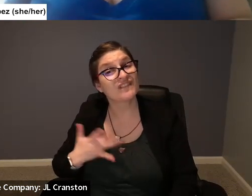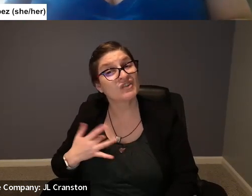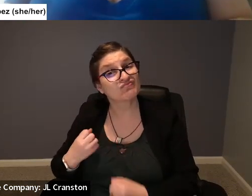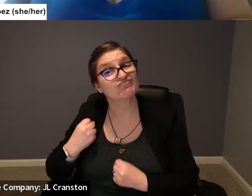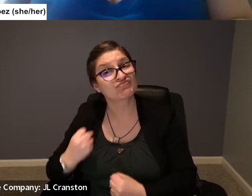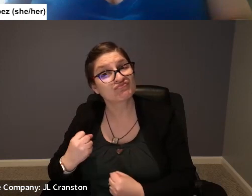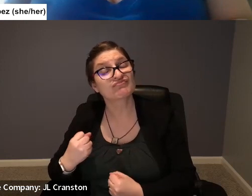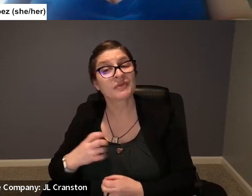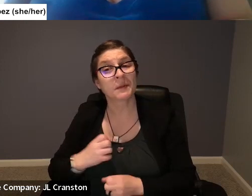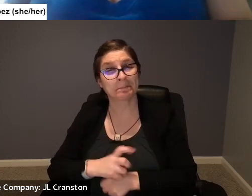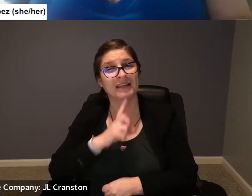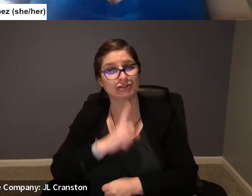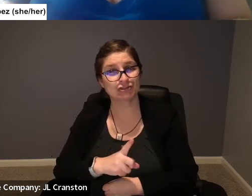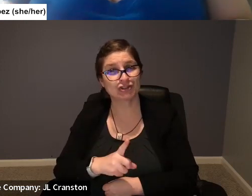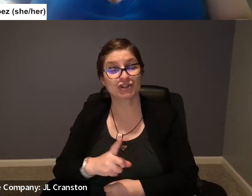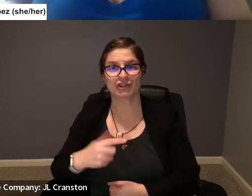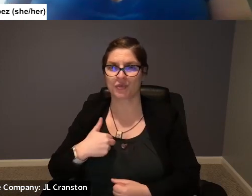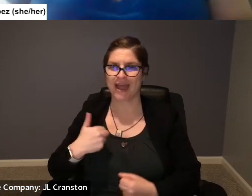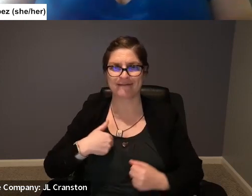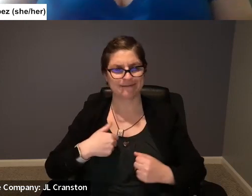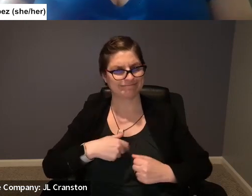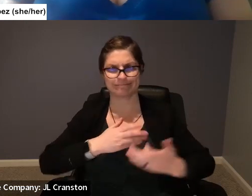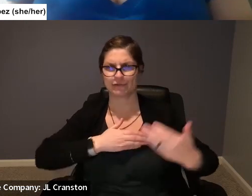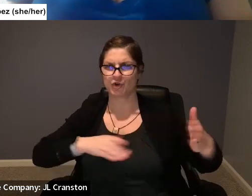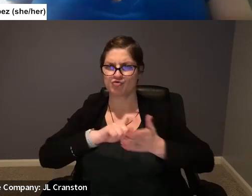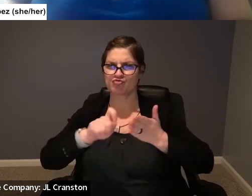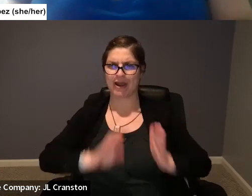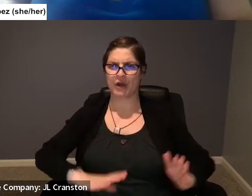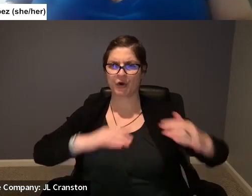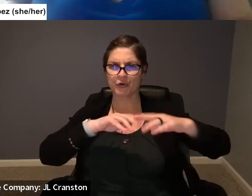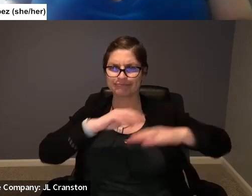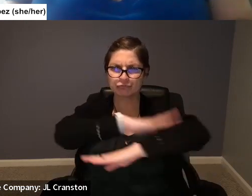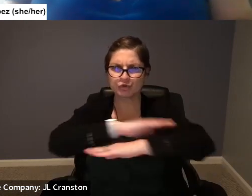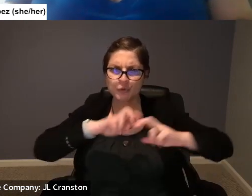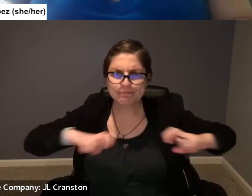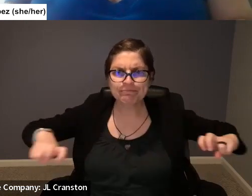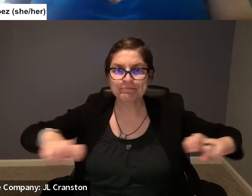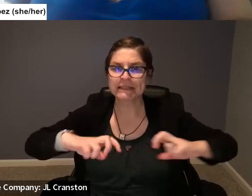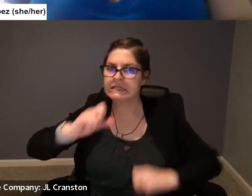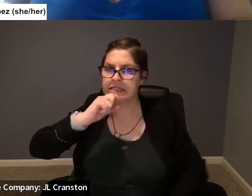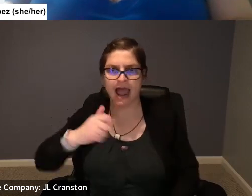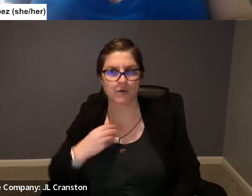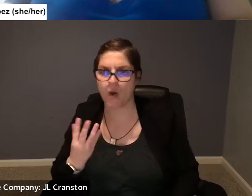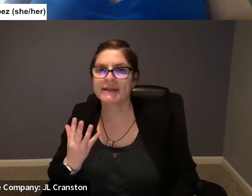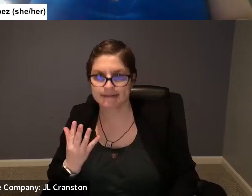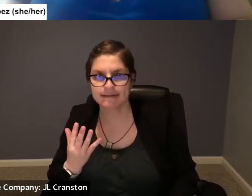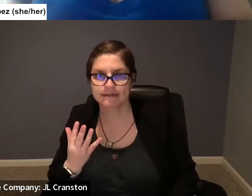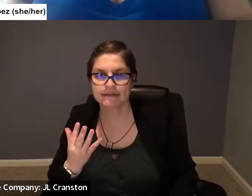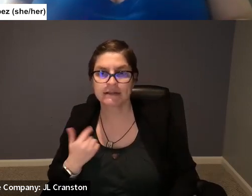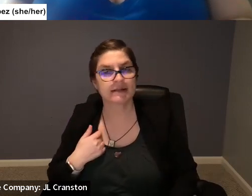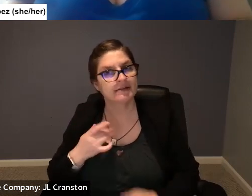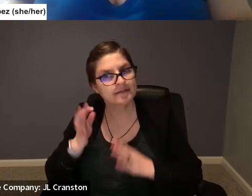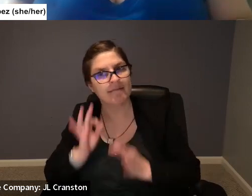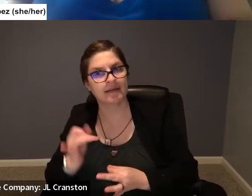rooms that are non-white, especially when our stories are about